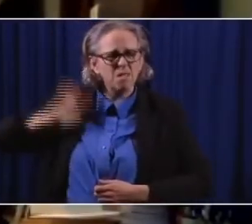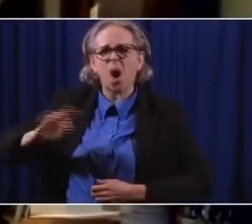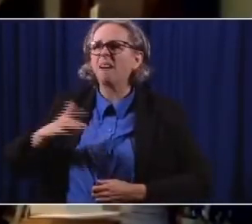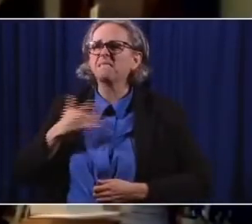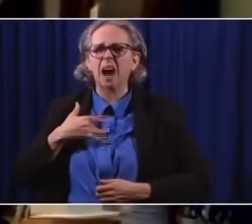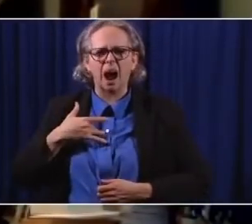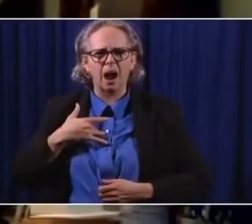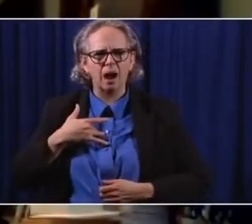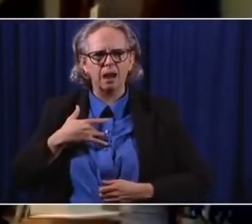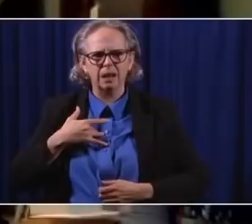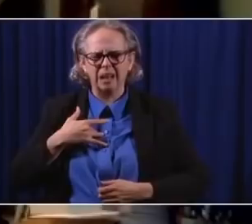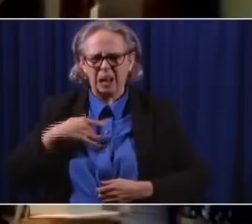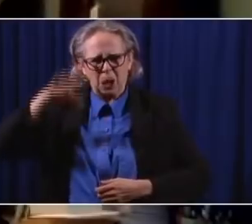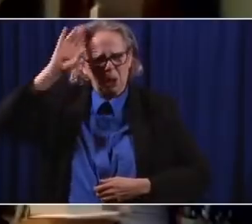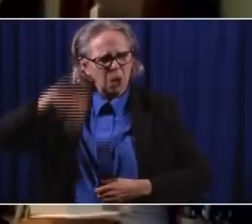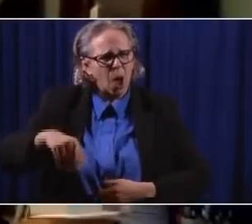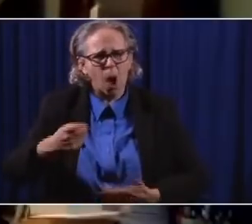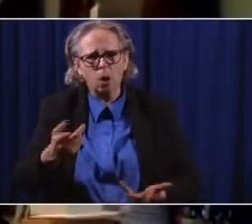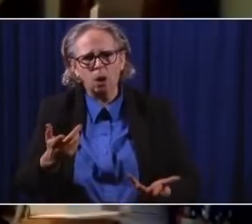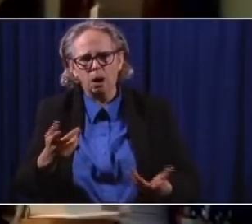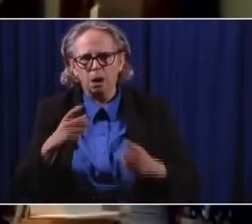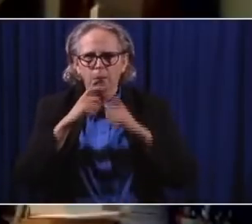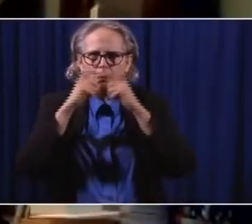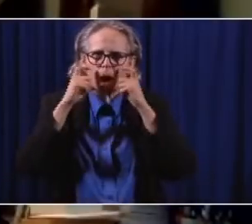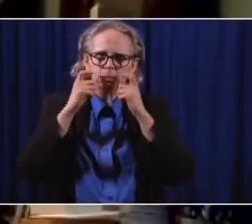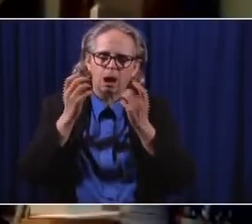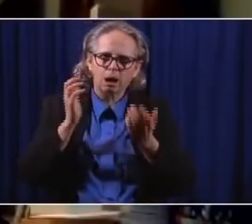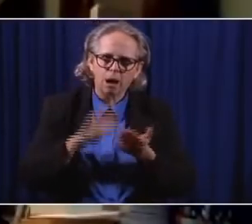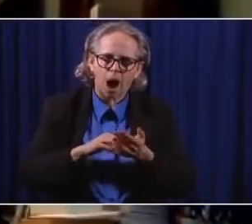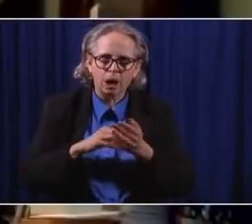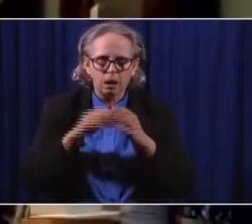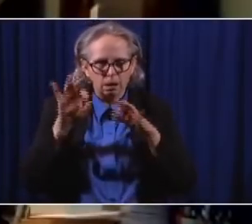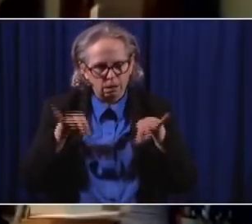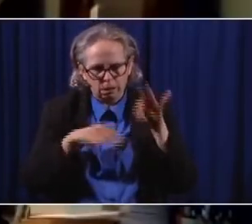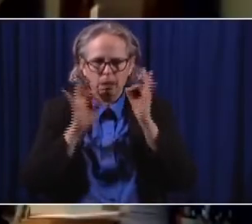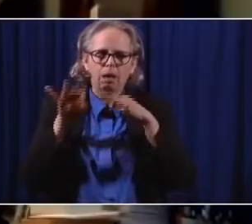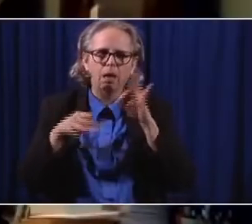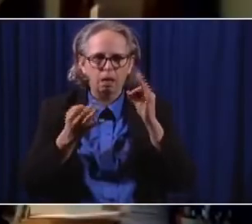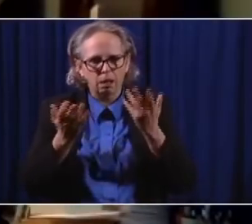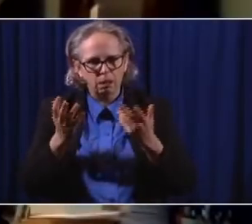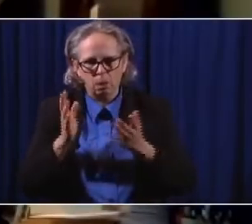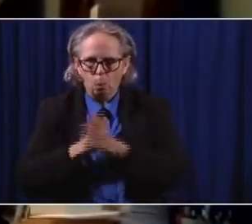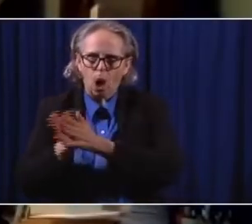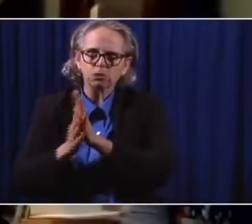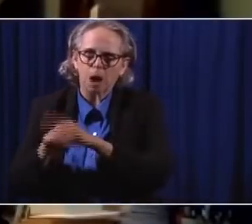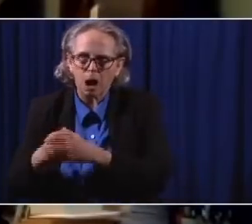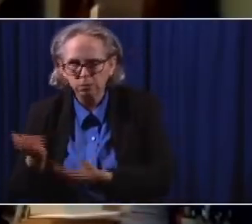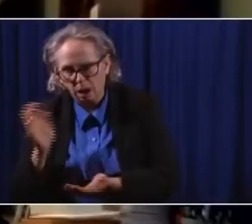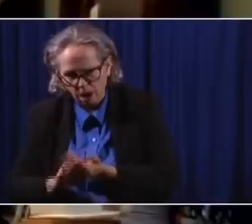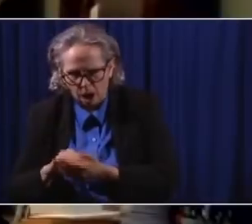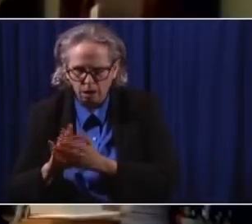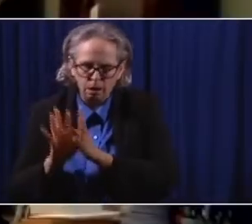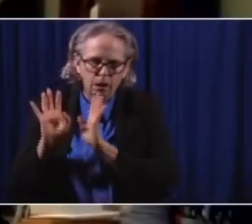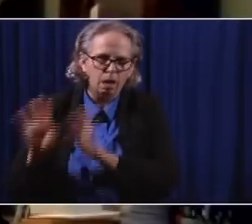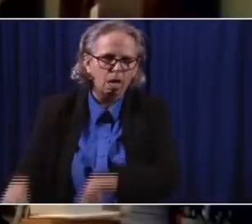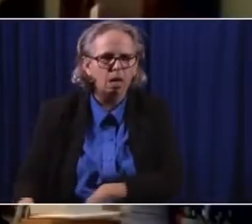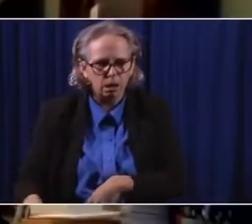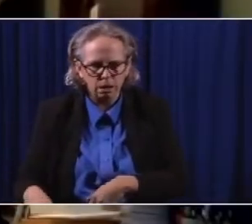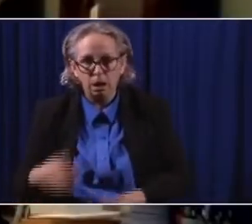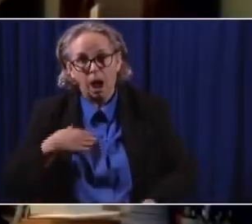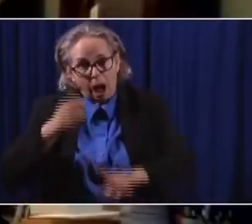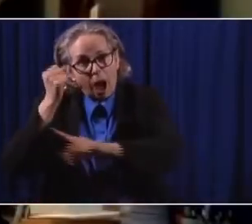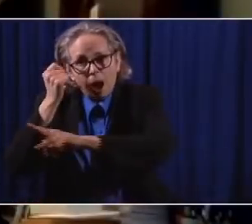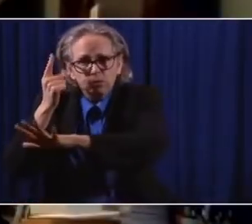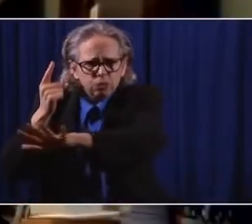as you are of strapping that mask on or going to the sink and washing those hands again, I can tell you, you will take